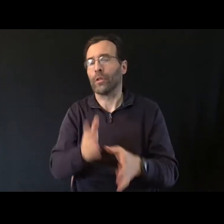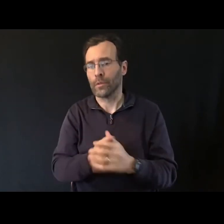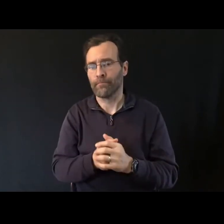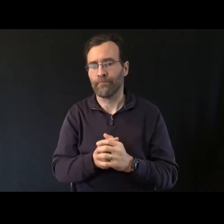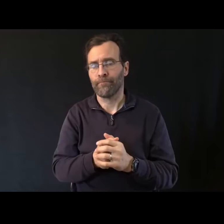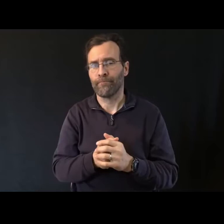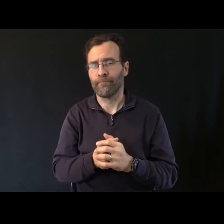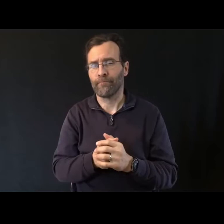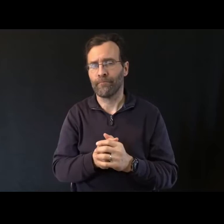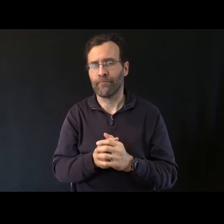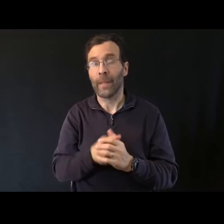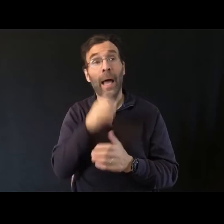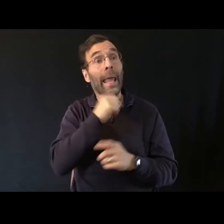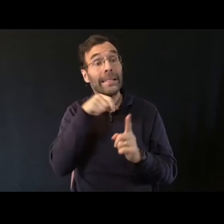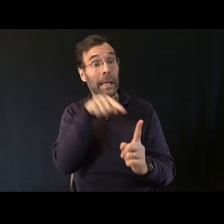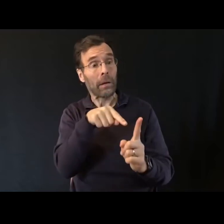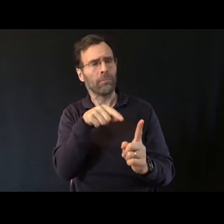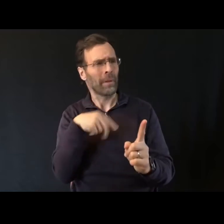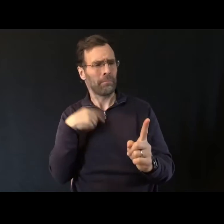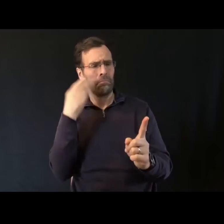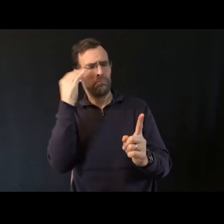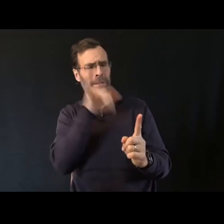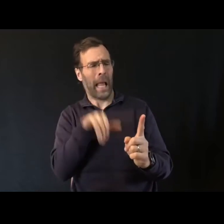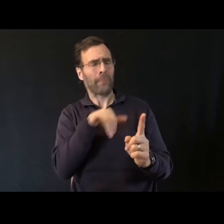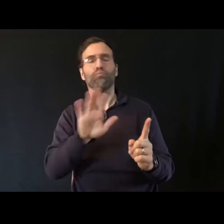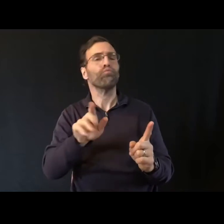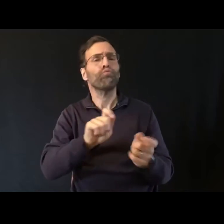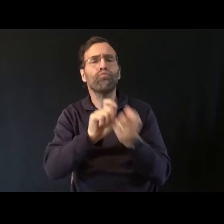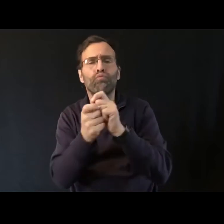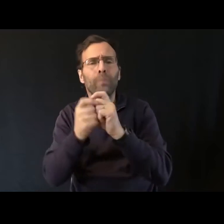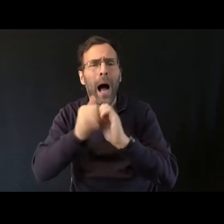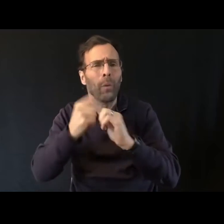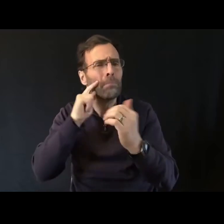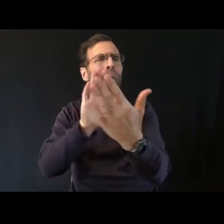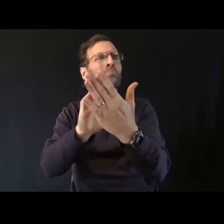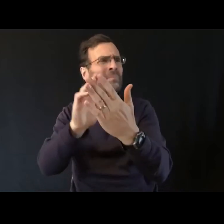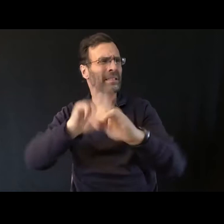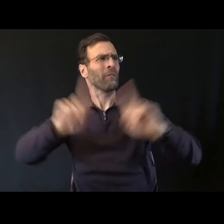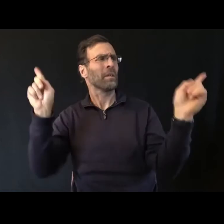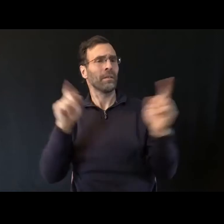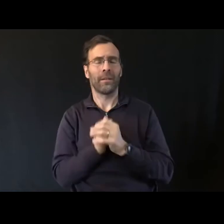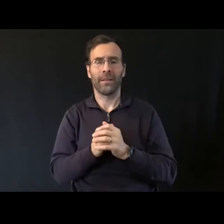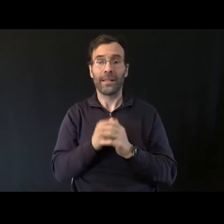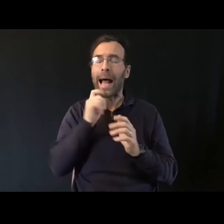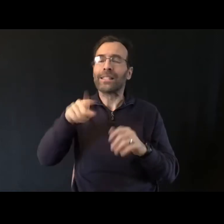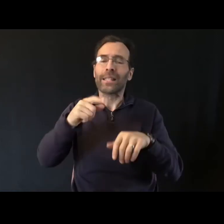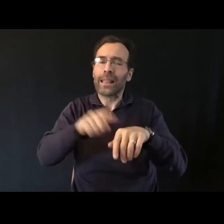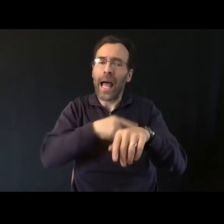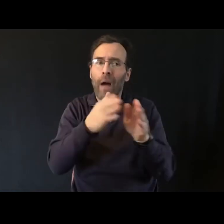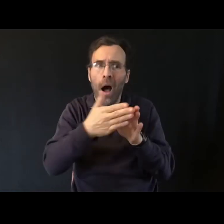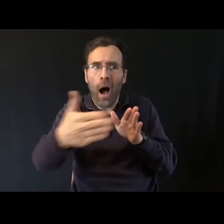think differently about aging. It's not only about lifespan, but about how time is spent throughout the aging